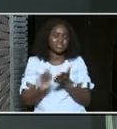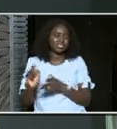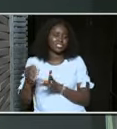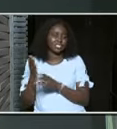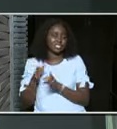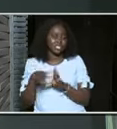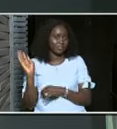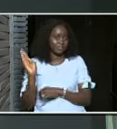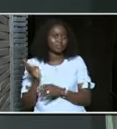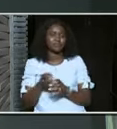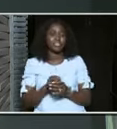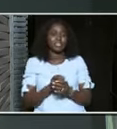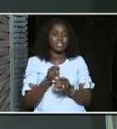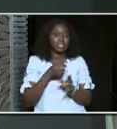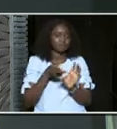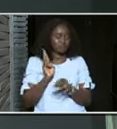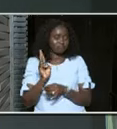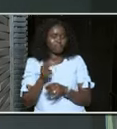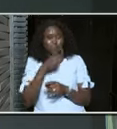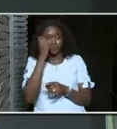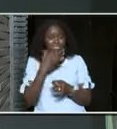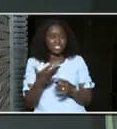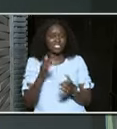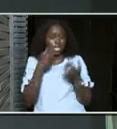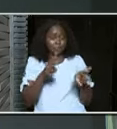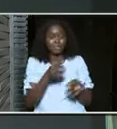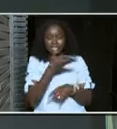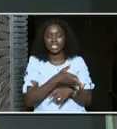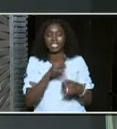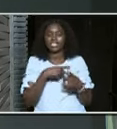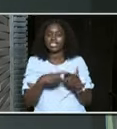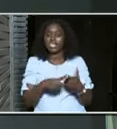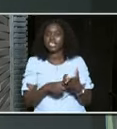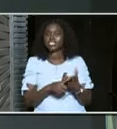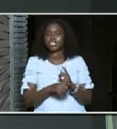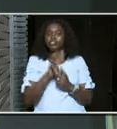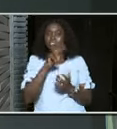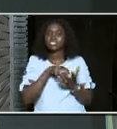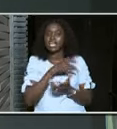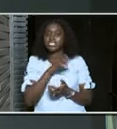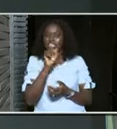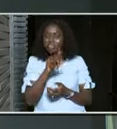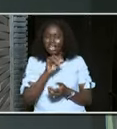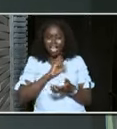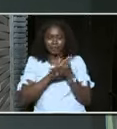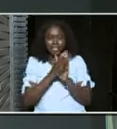the sort of things that were happening there. Mm. In 2011, I became governor again,